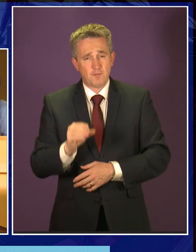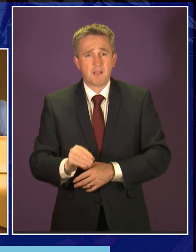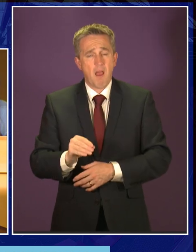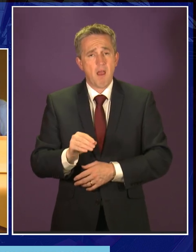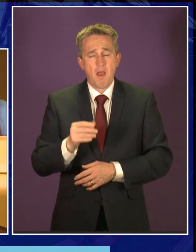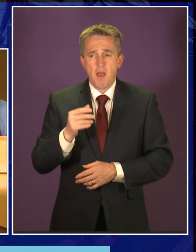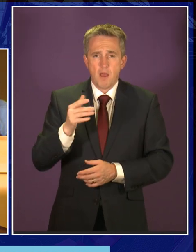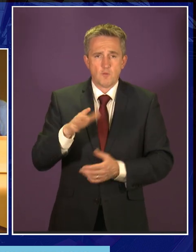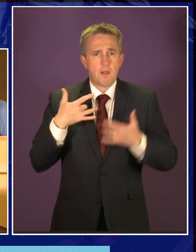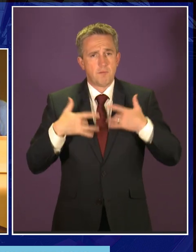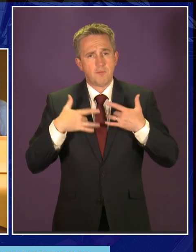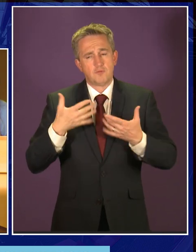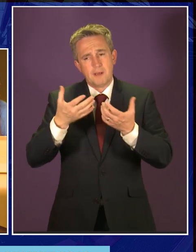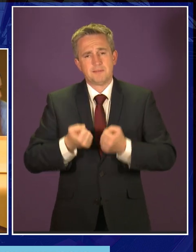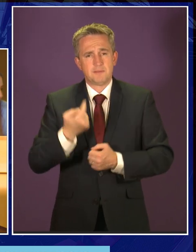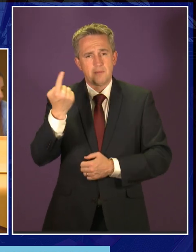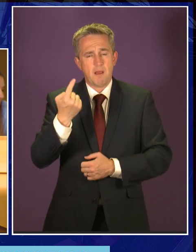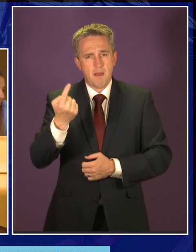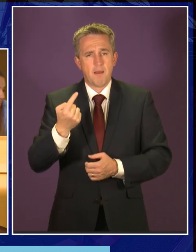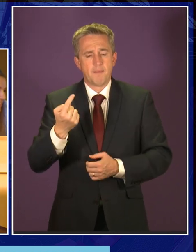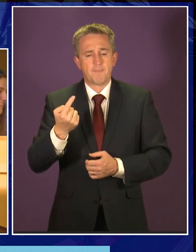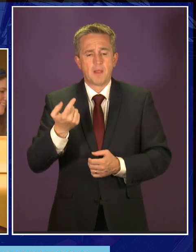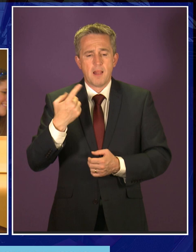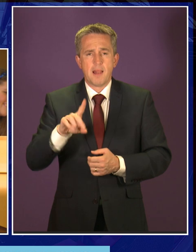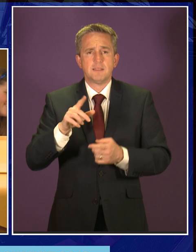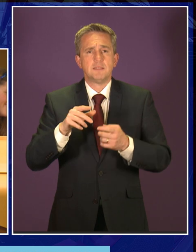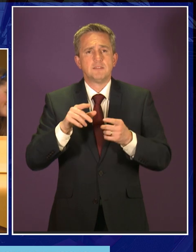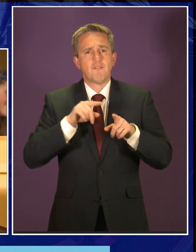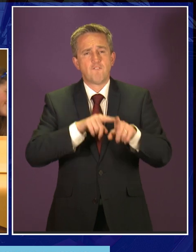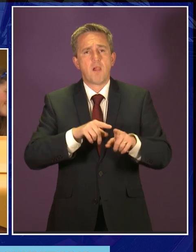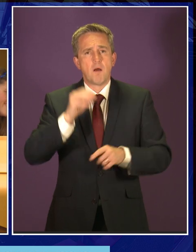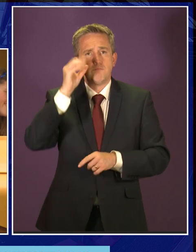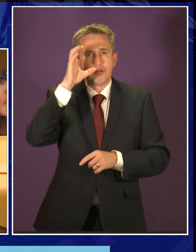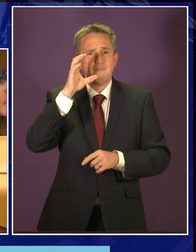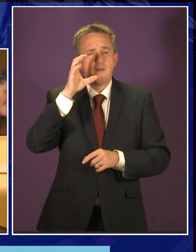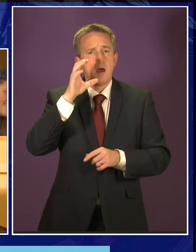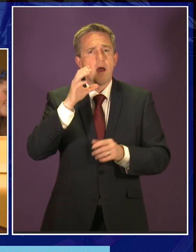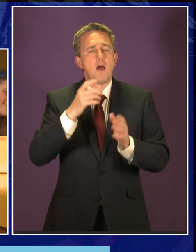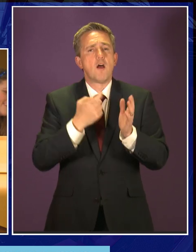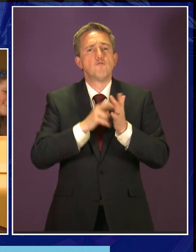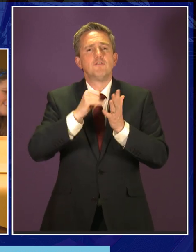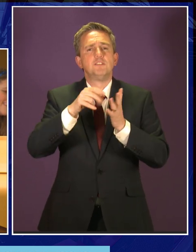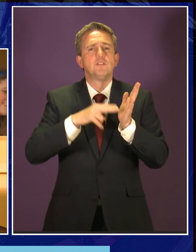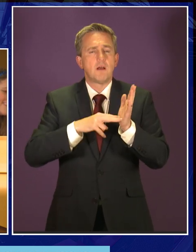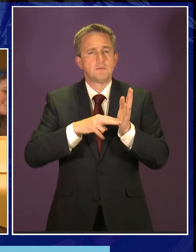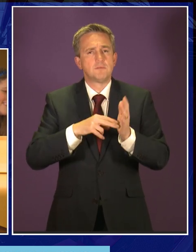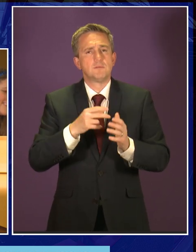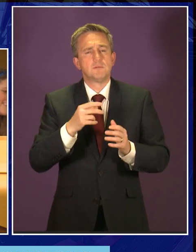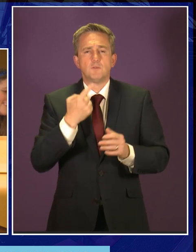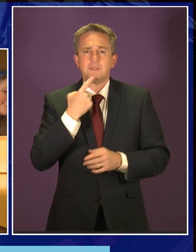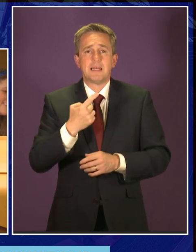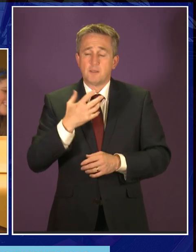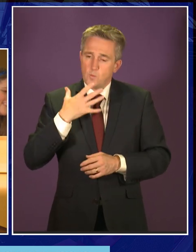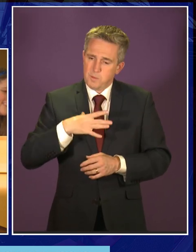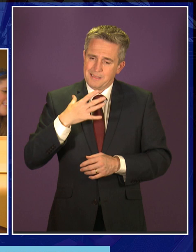years in prison there. Let us take the lead from Professor Richard Sinnett's assertion that, I quote, "We